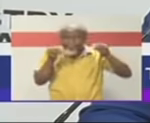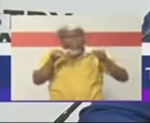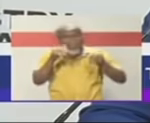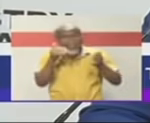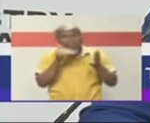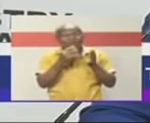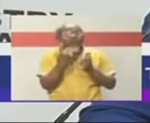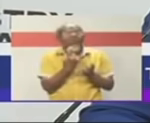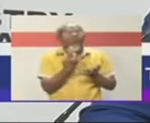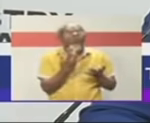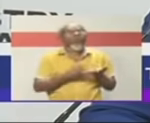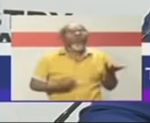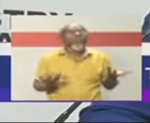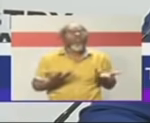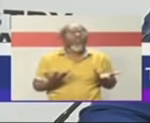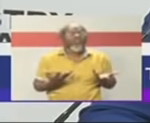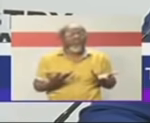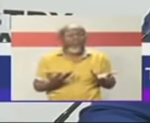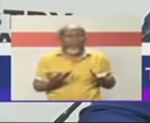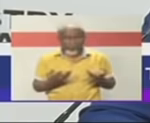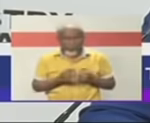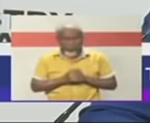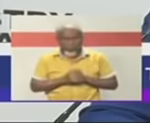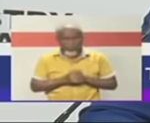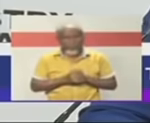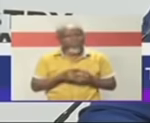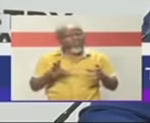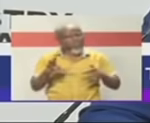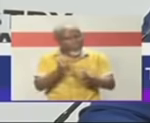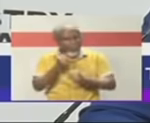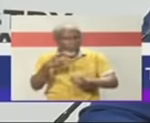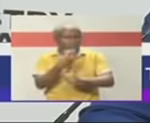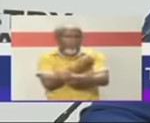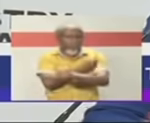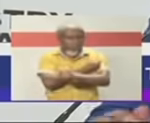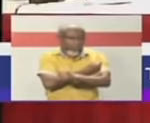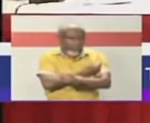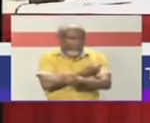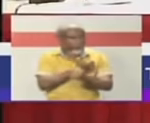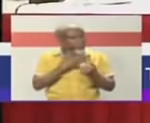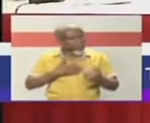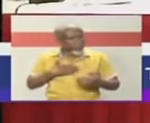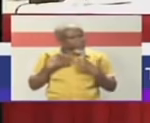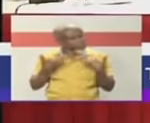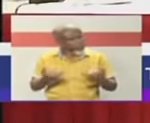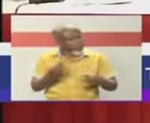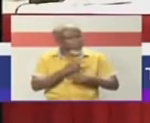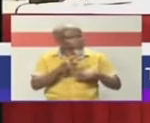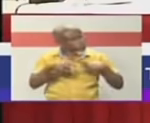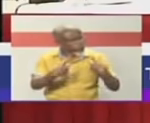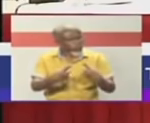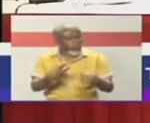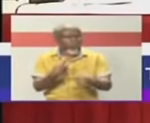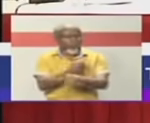to please vaccinate today and not delay. Thank you very much, Al. Thank you very much, Dr. Richards. I now